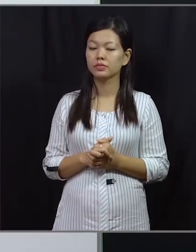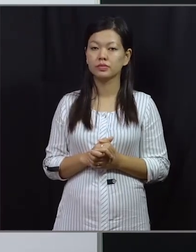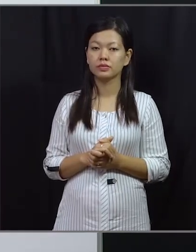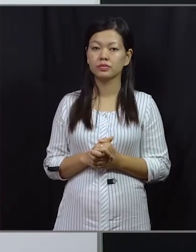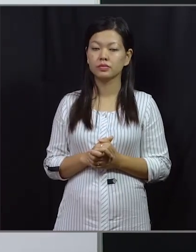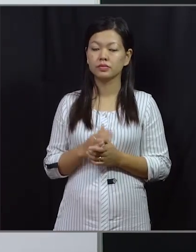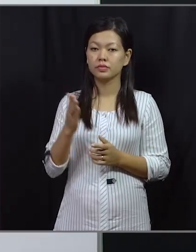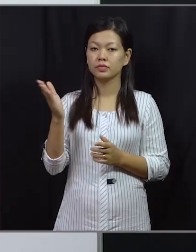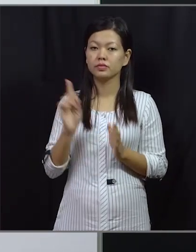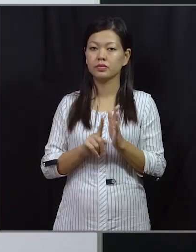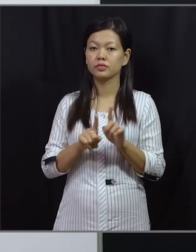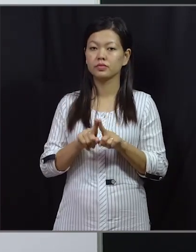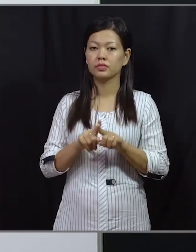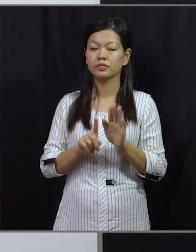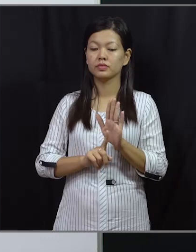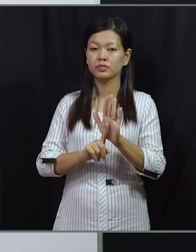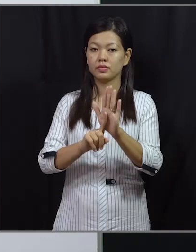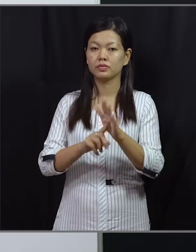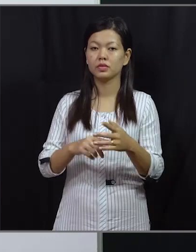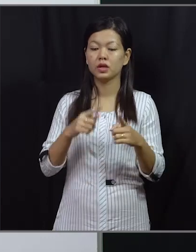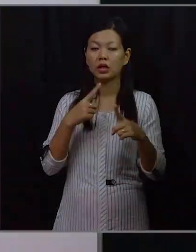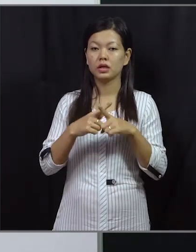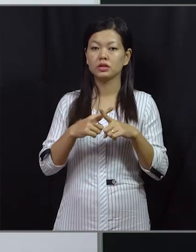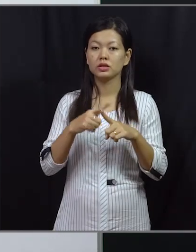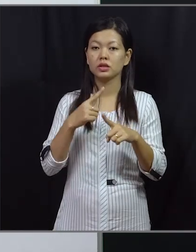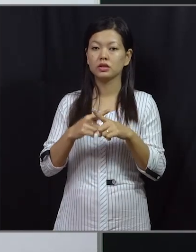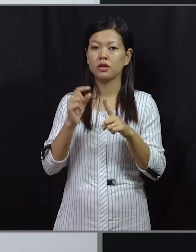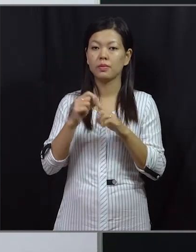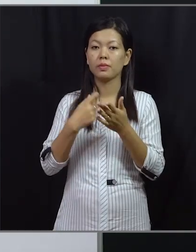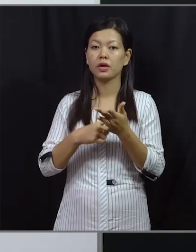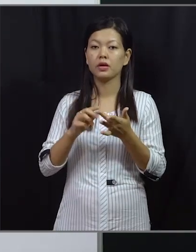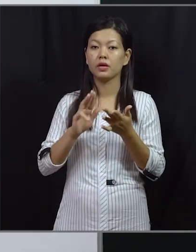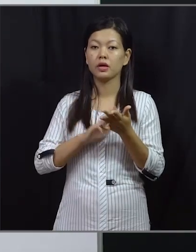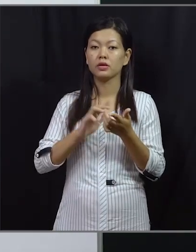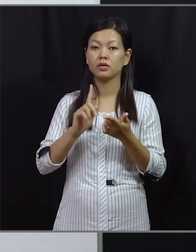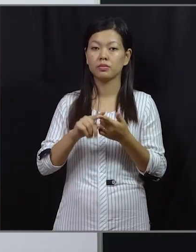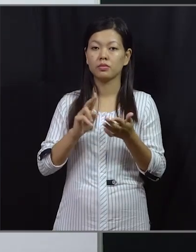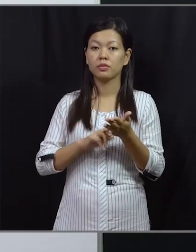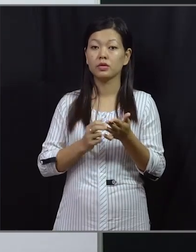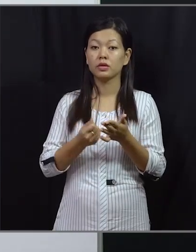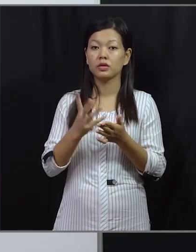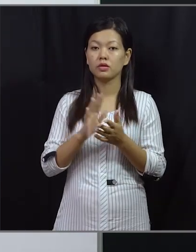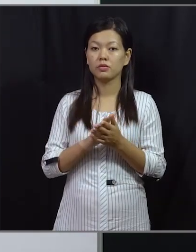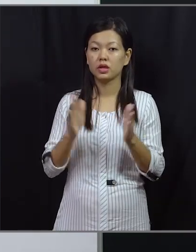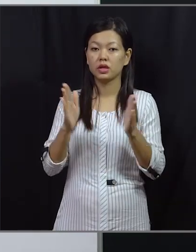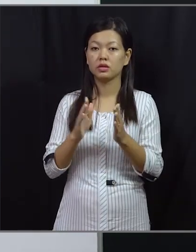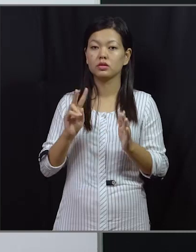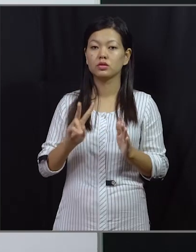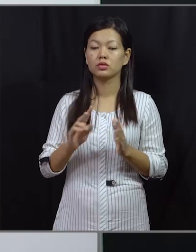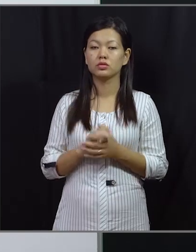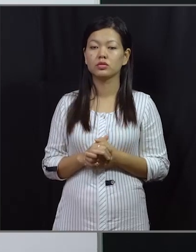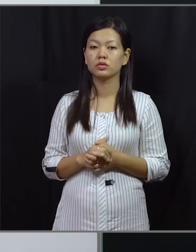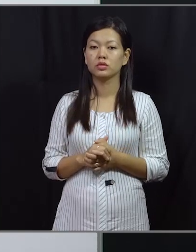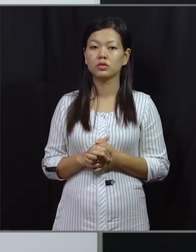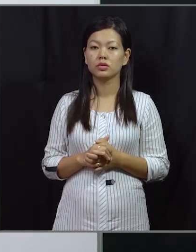See, A is the set of all X such that X is a prime number less than 2. We cannot find a single prime number less than 2, isn't it?